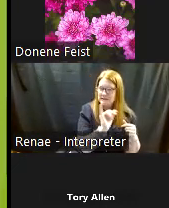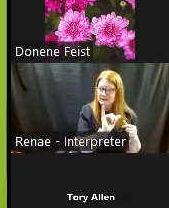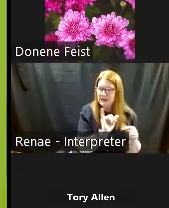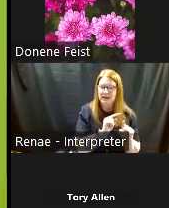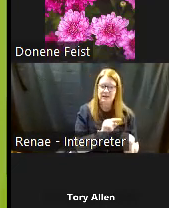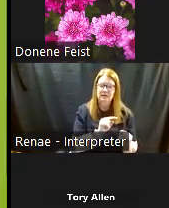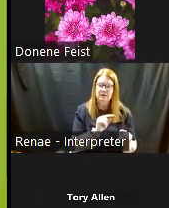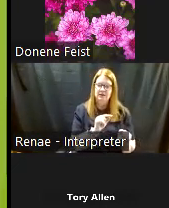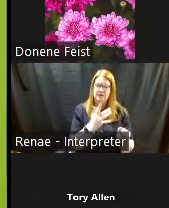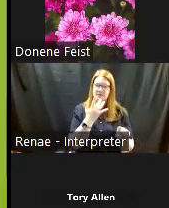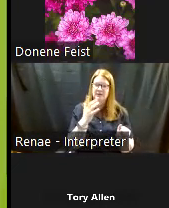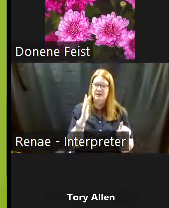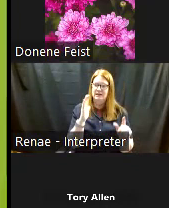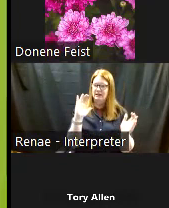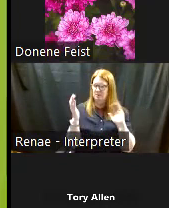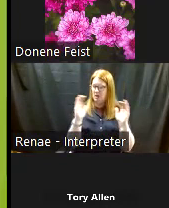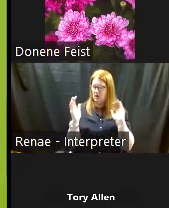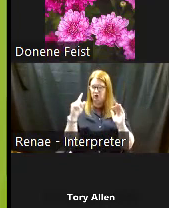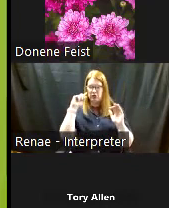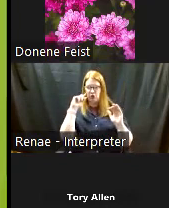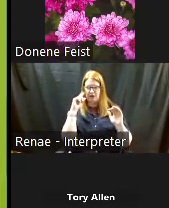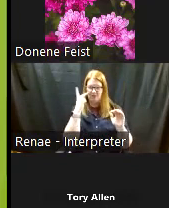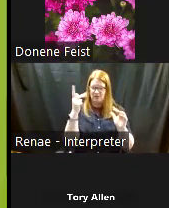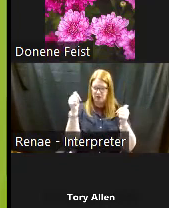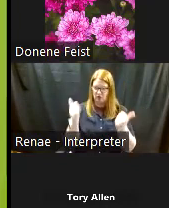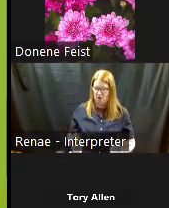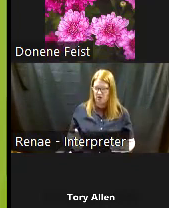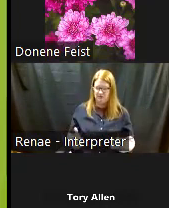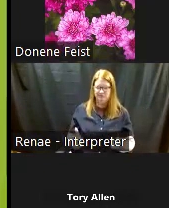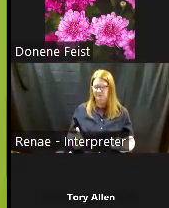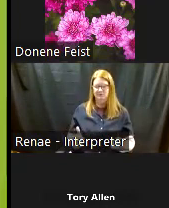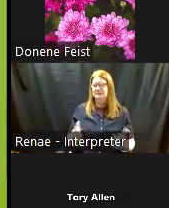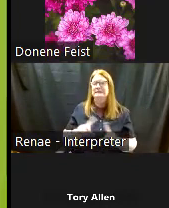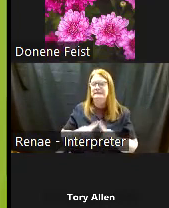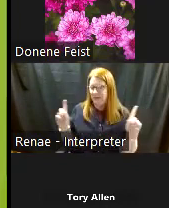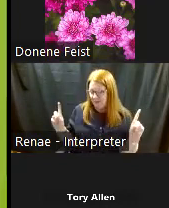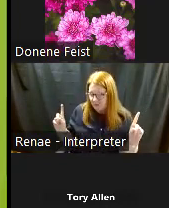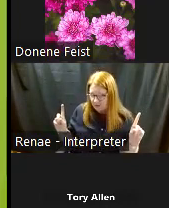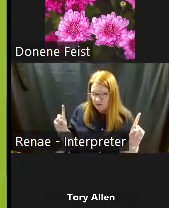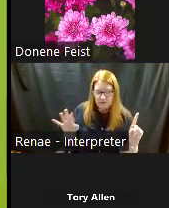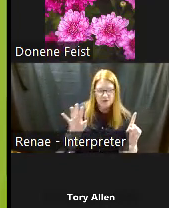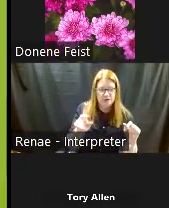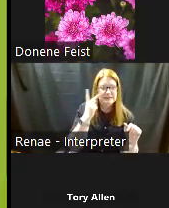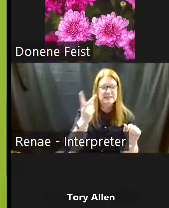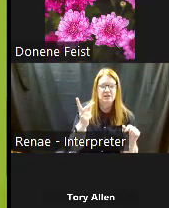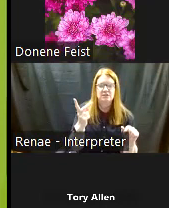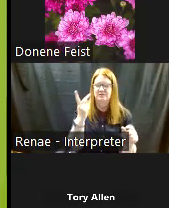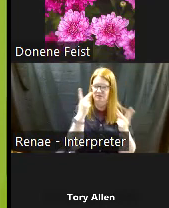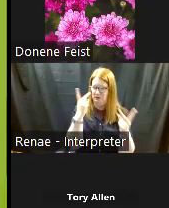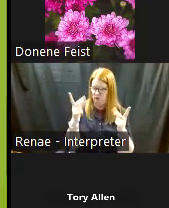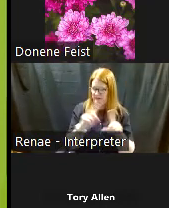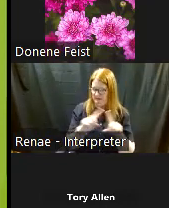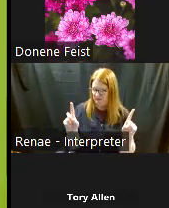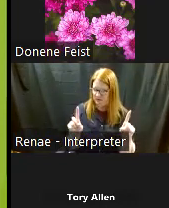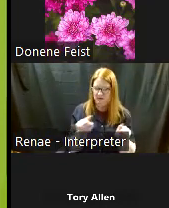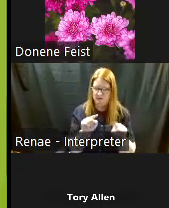like to compare hearing loss to vision loss, but it's a little bit different, and you can kind of see those visual differences.